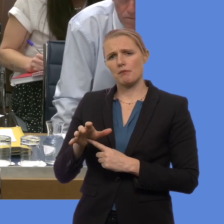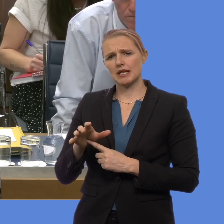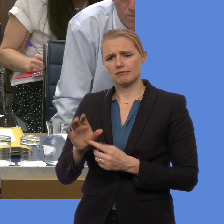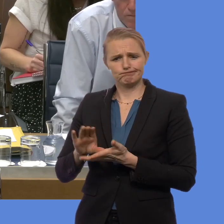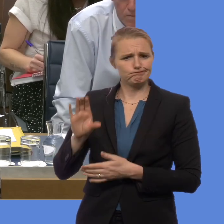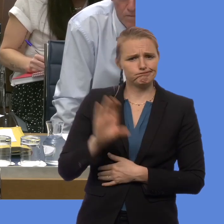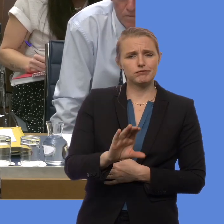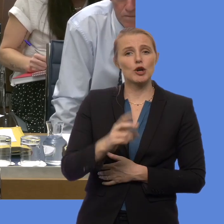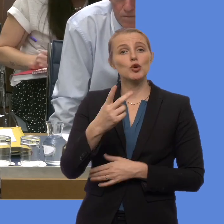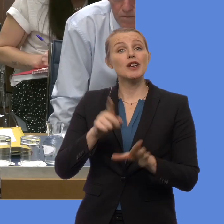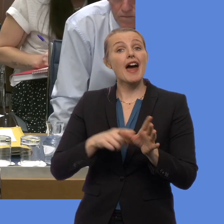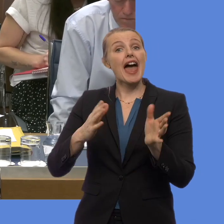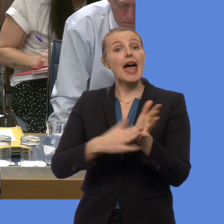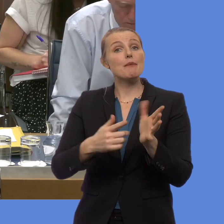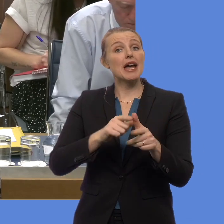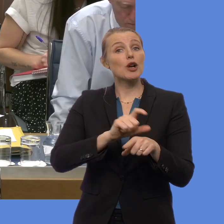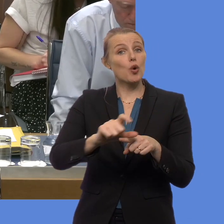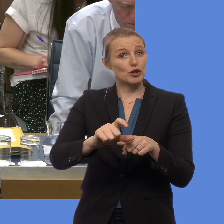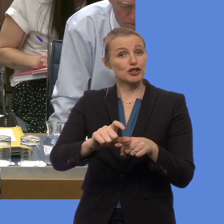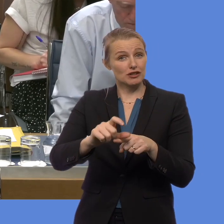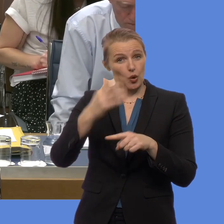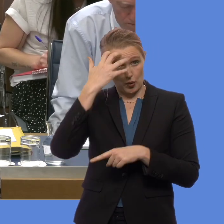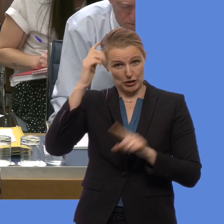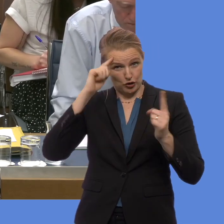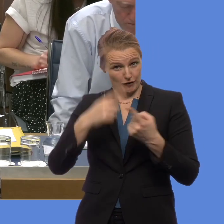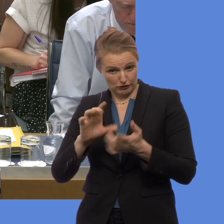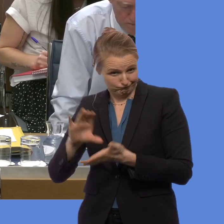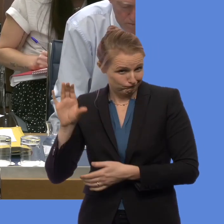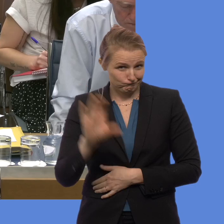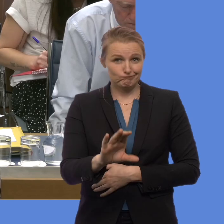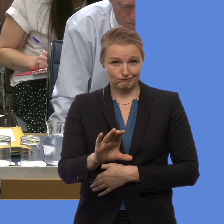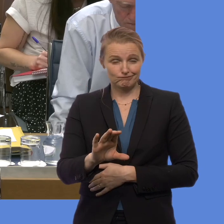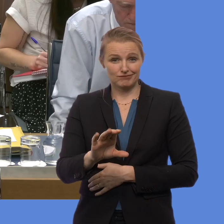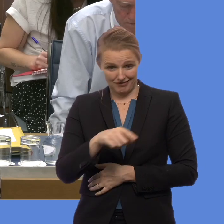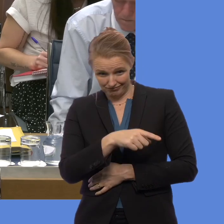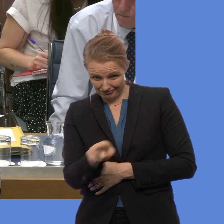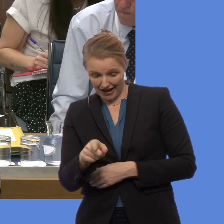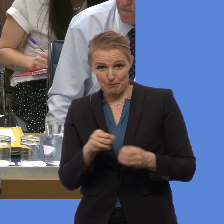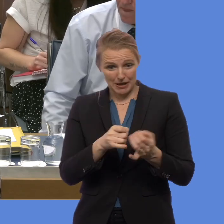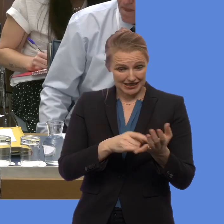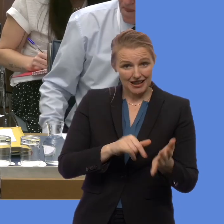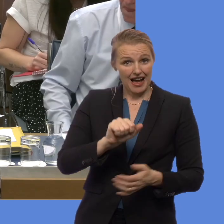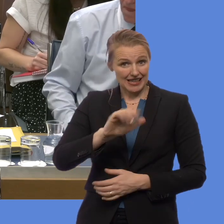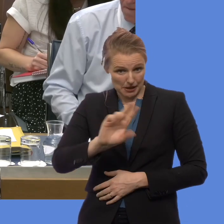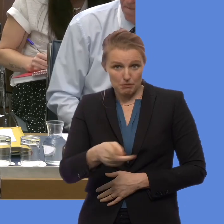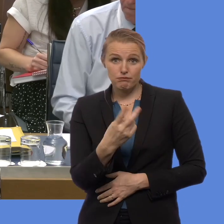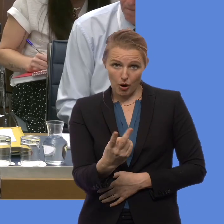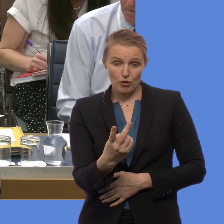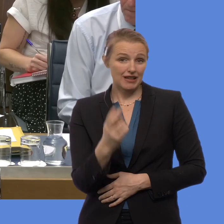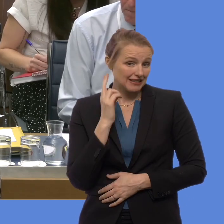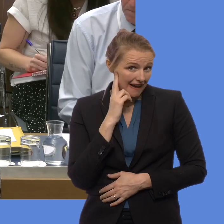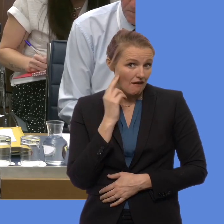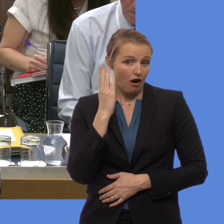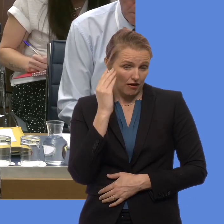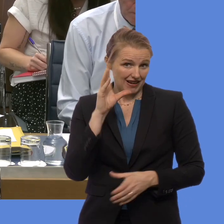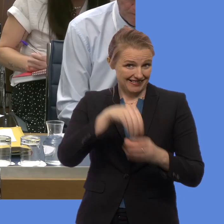2-year MA in sign language interpreting at Queen's University Belfast, comprising both BSL and ISL students, both deaf and